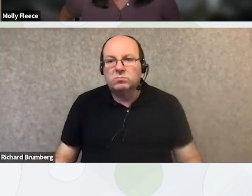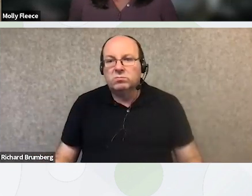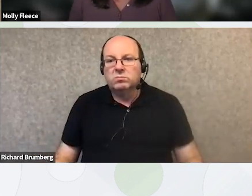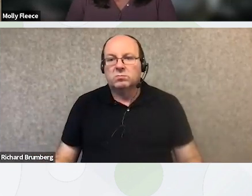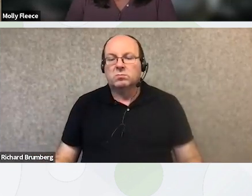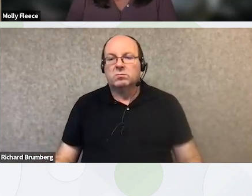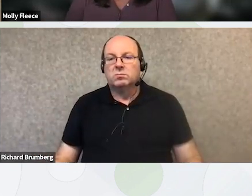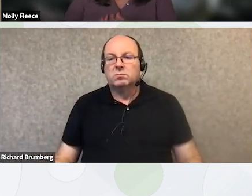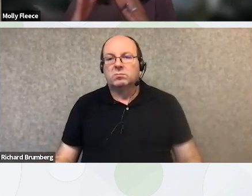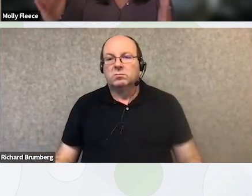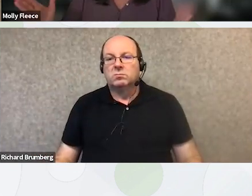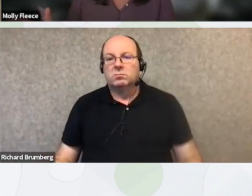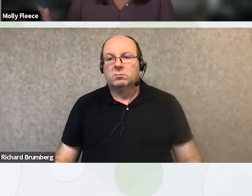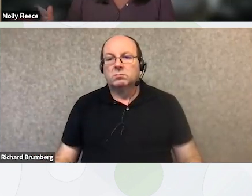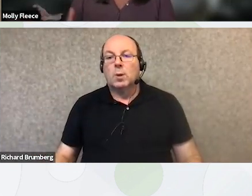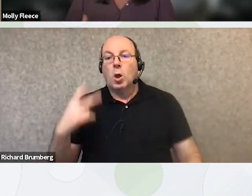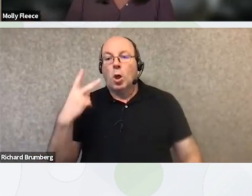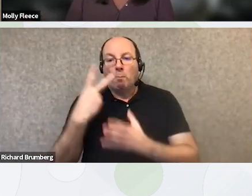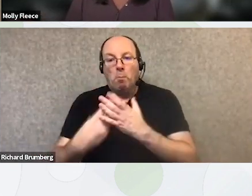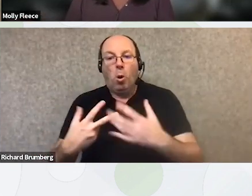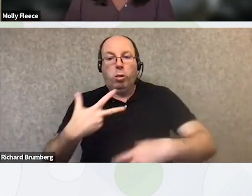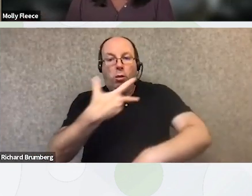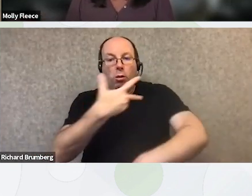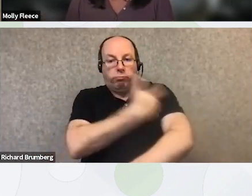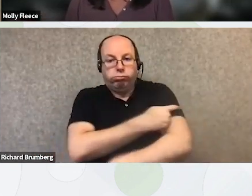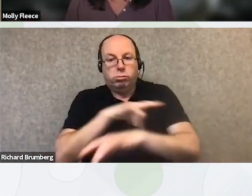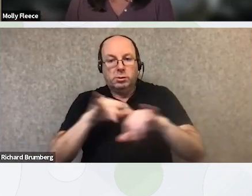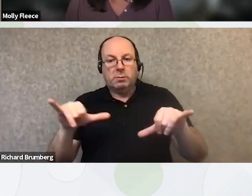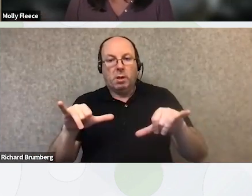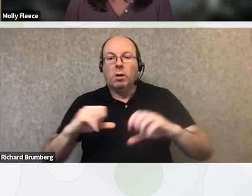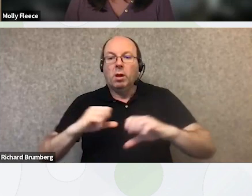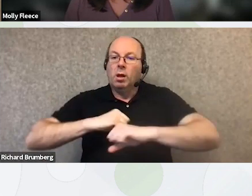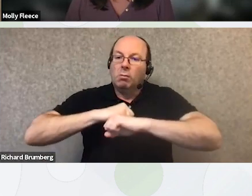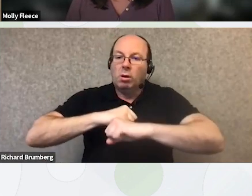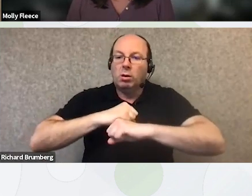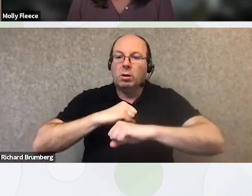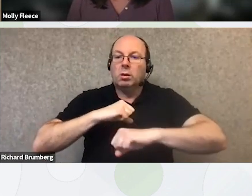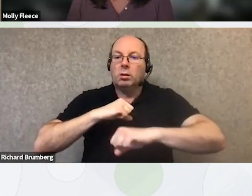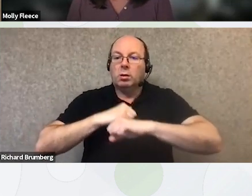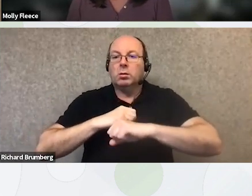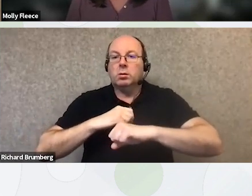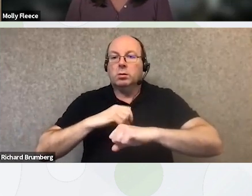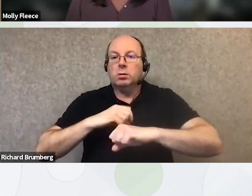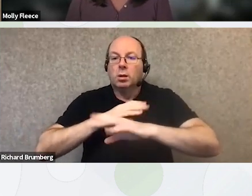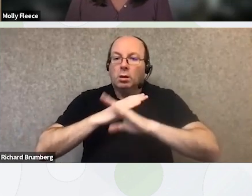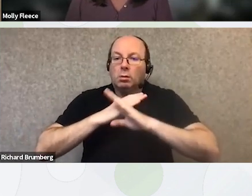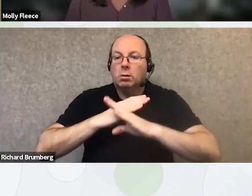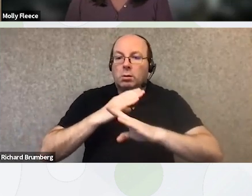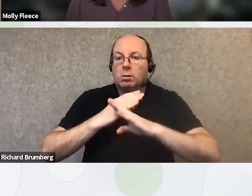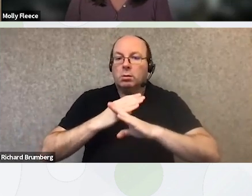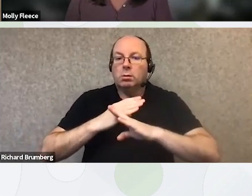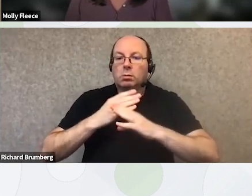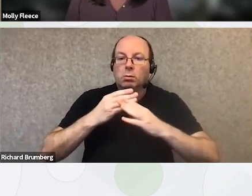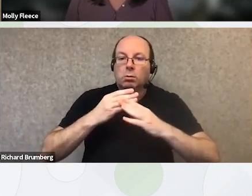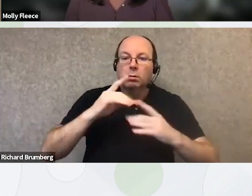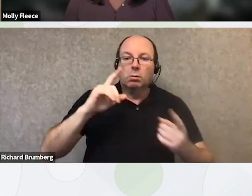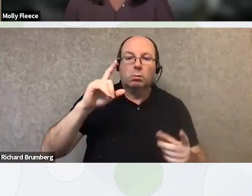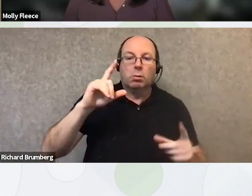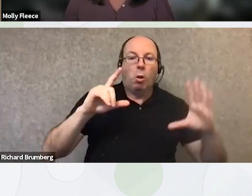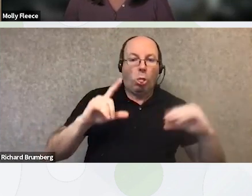affect protection by getting the two vaccines at the same time, nor did it result in worsening of the side effects compared to getting either of them alone.